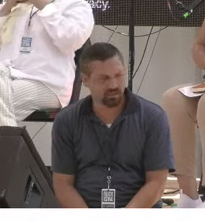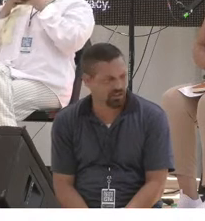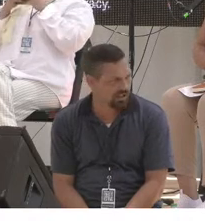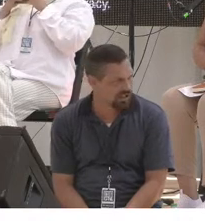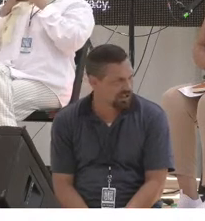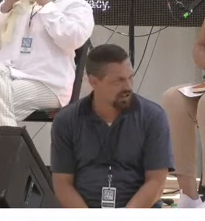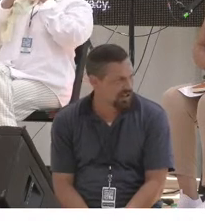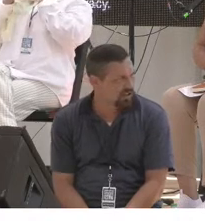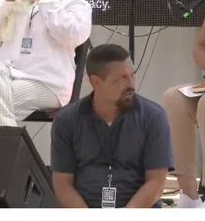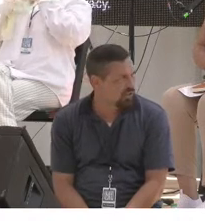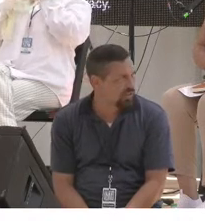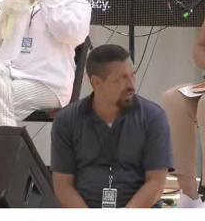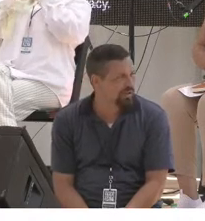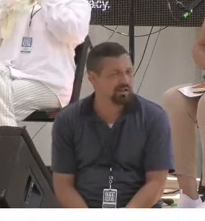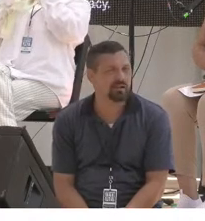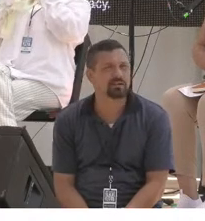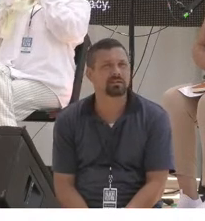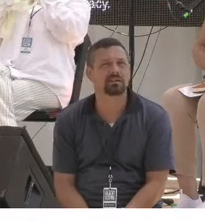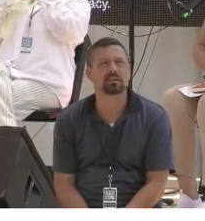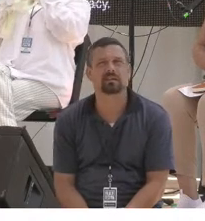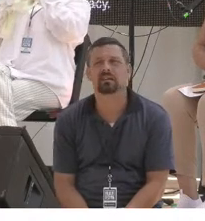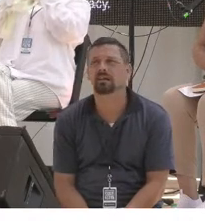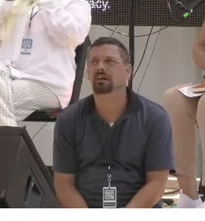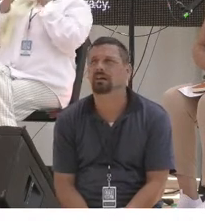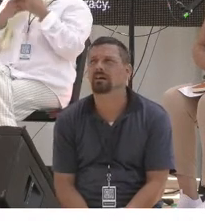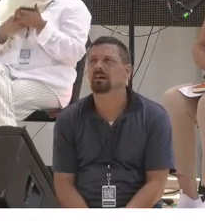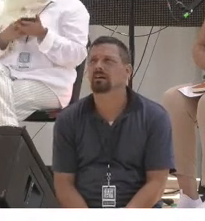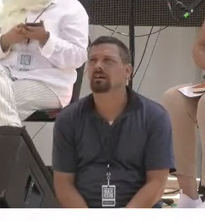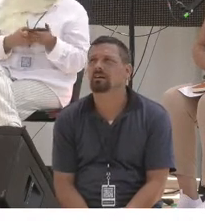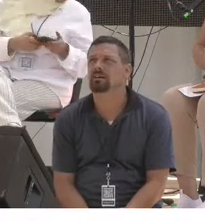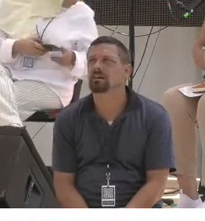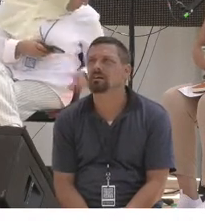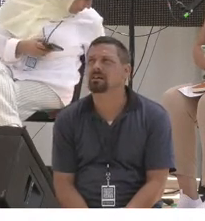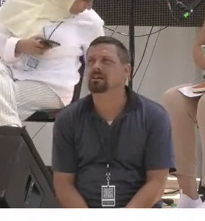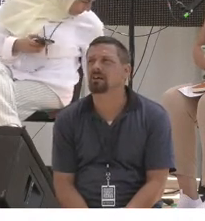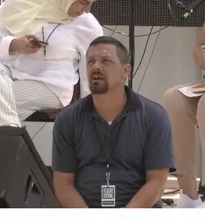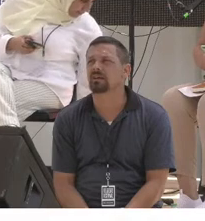This event is a rite of cultural democracy.